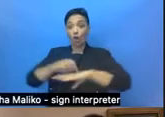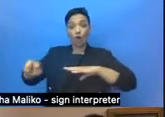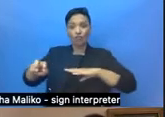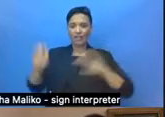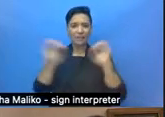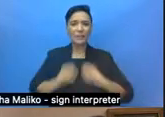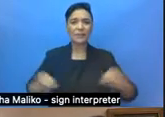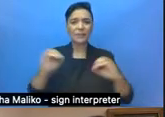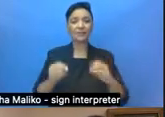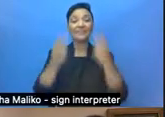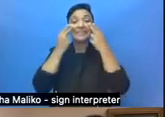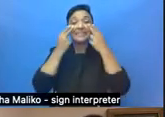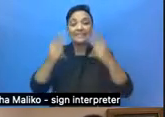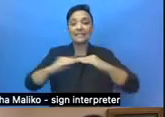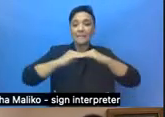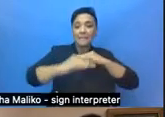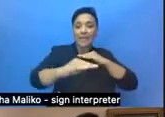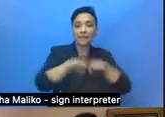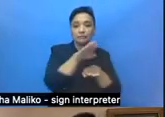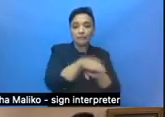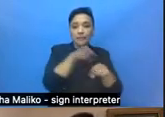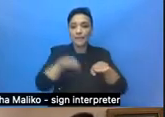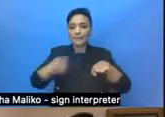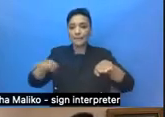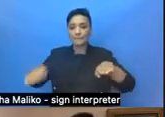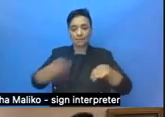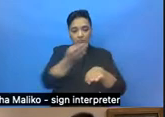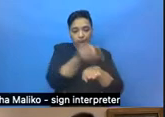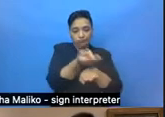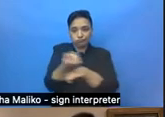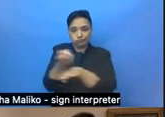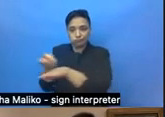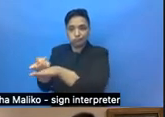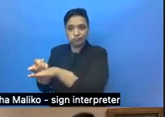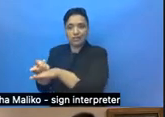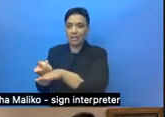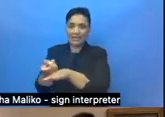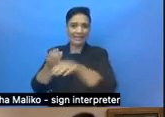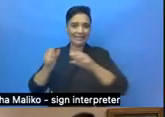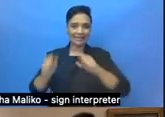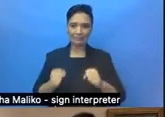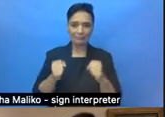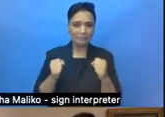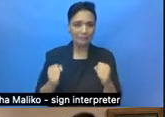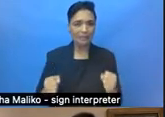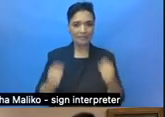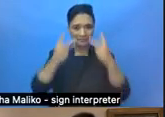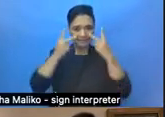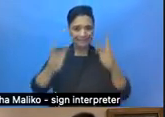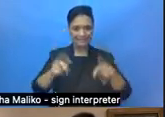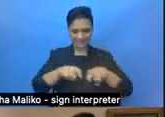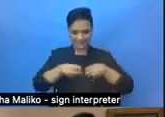line of beds completely lined up next to each other. It cannot be simple or easy to get in here and individually care